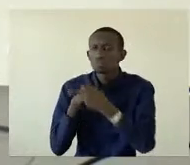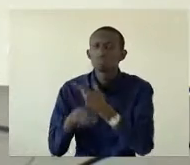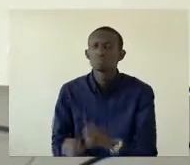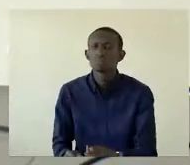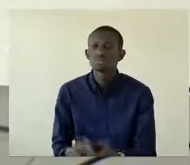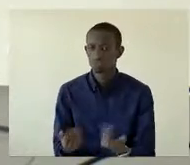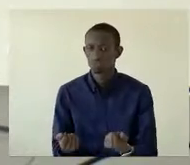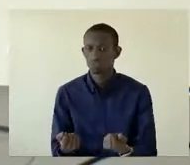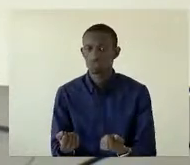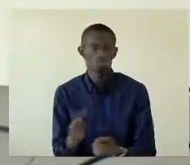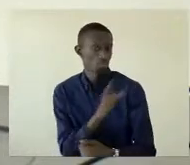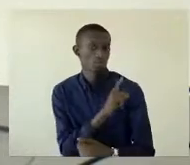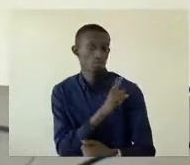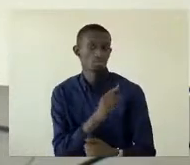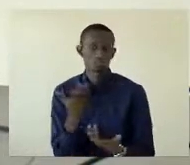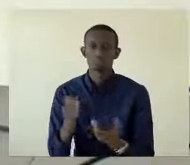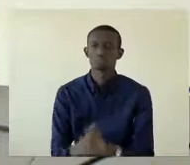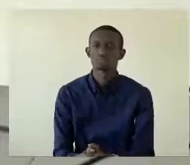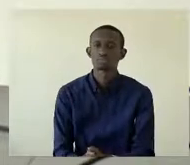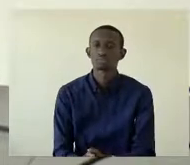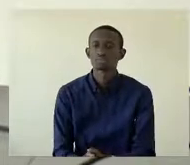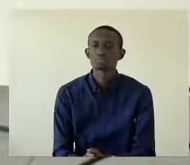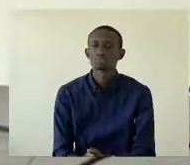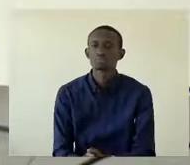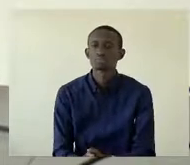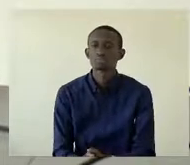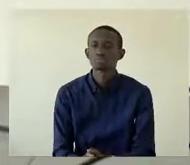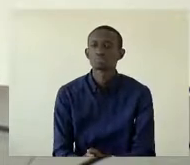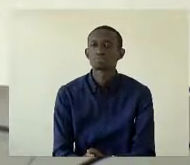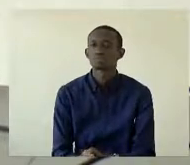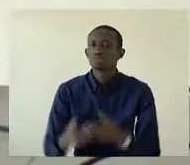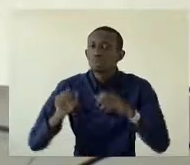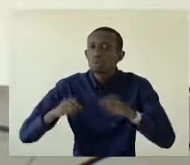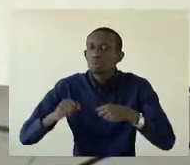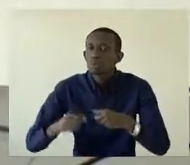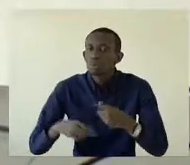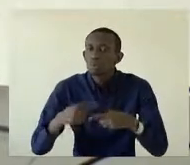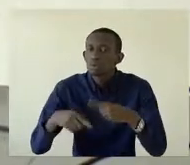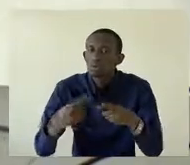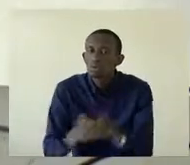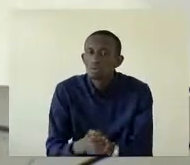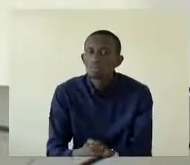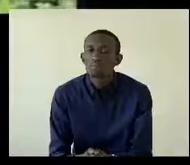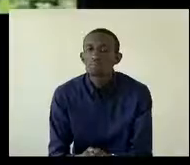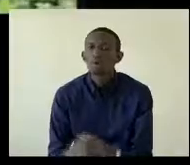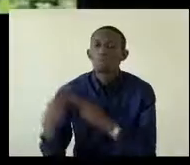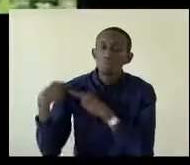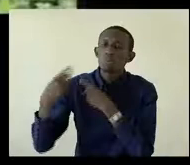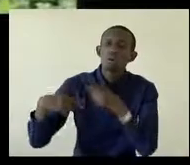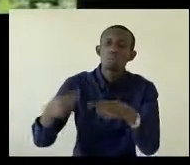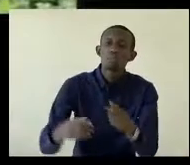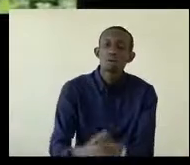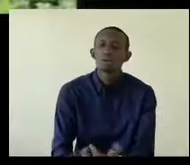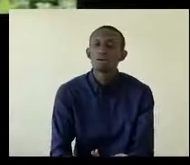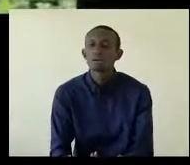Do we have a chance to do that? Can we pass on this form of inheritance to the next generation in terms